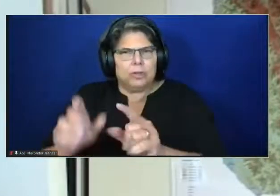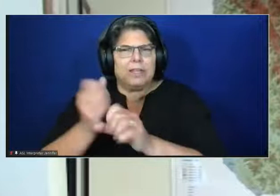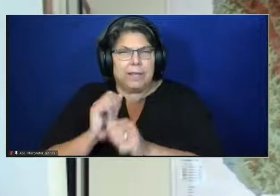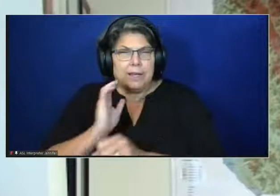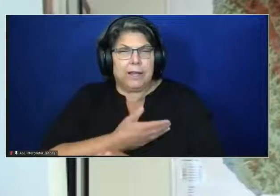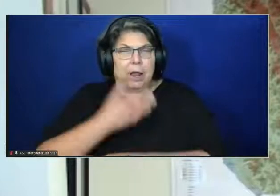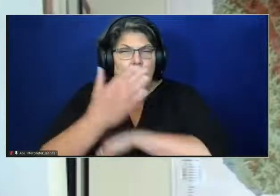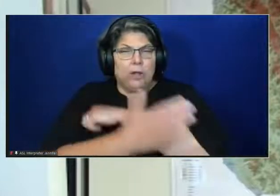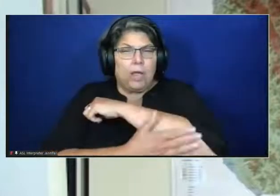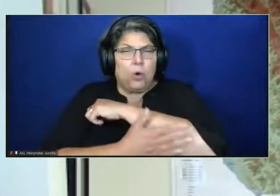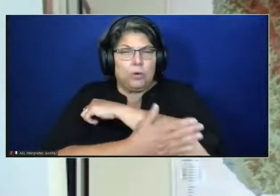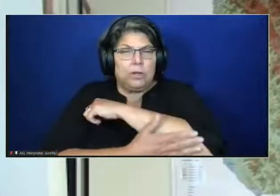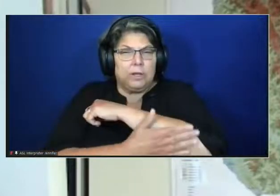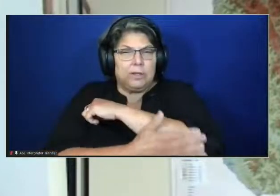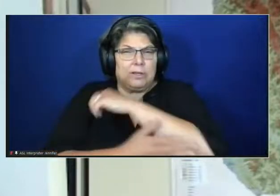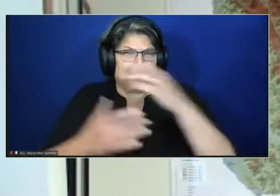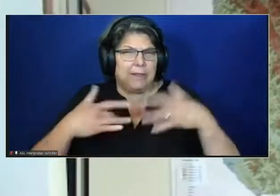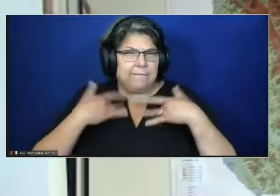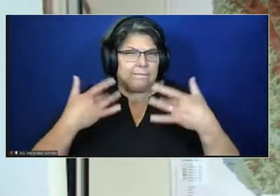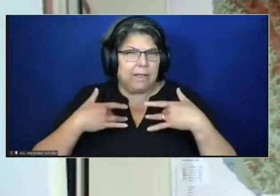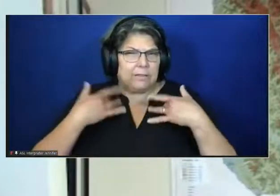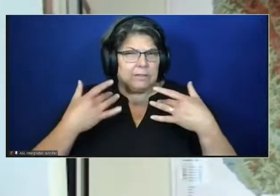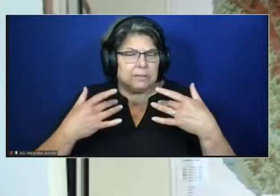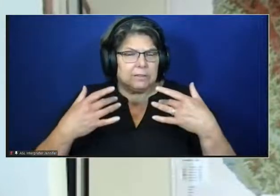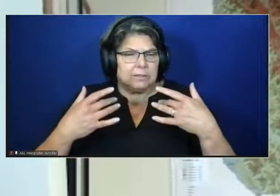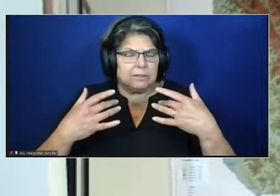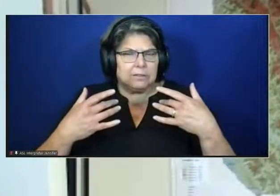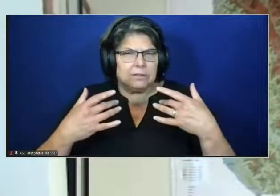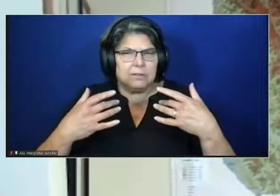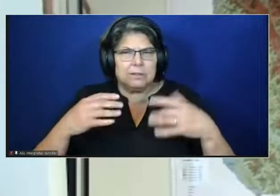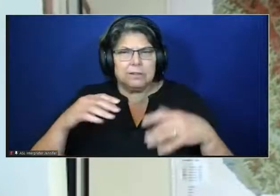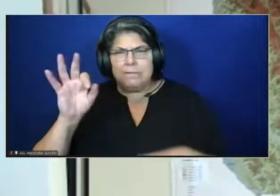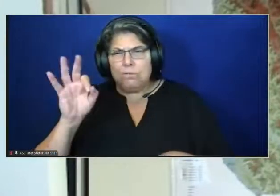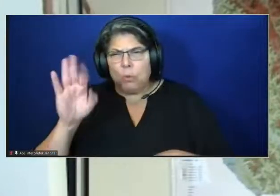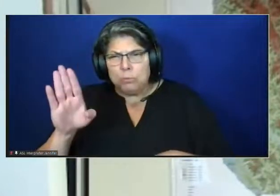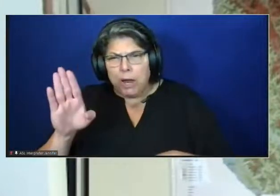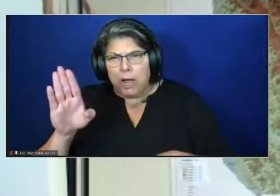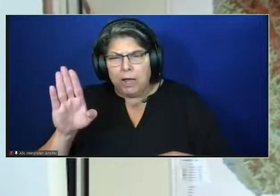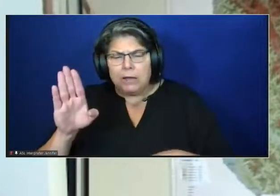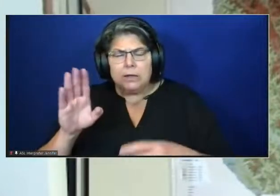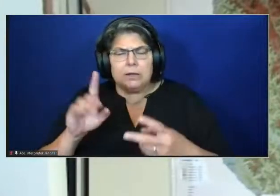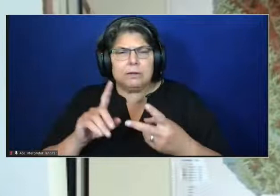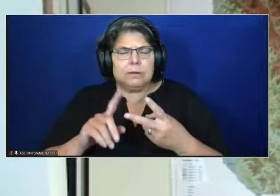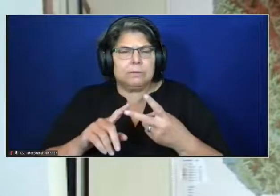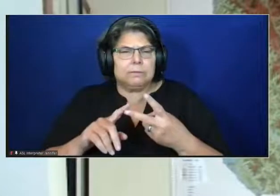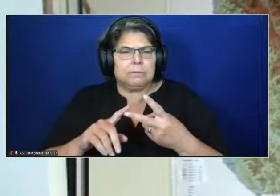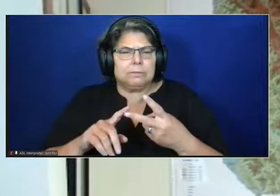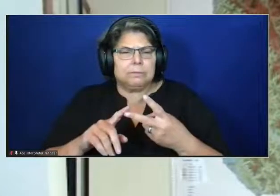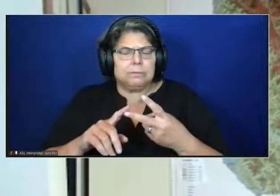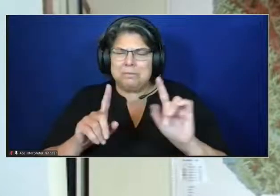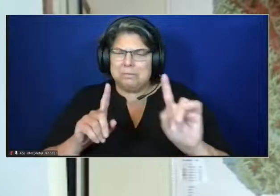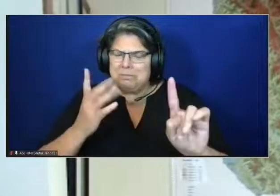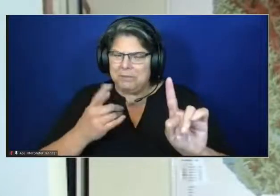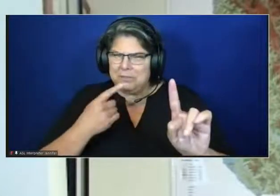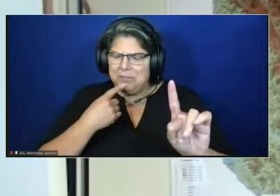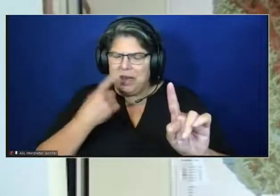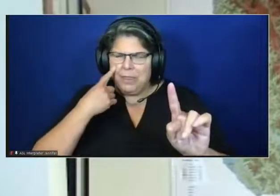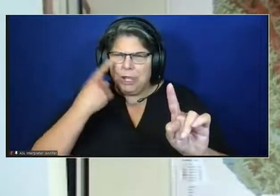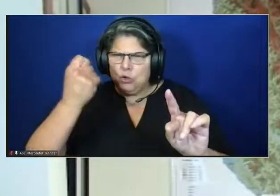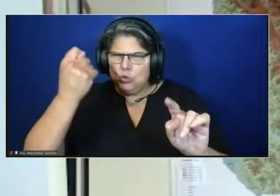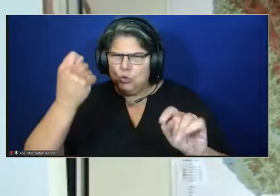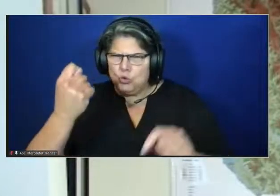county events in Fort Bragg on, I may get this wrong, I think it's